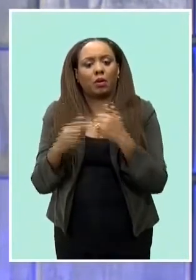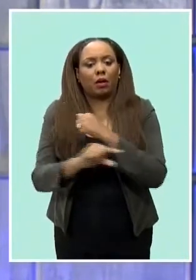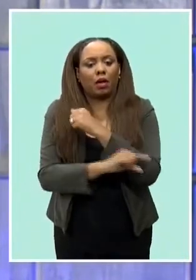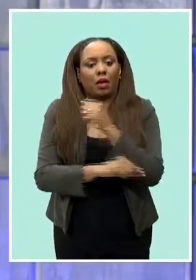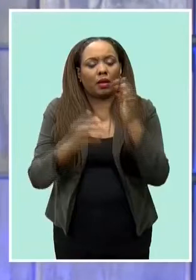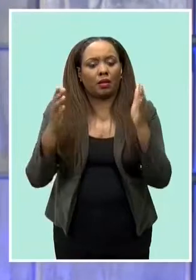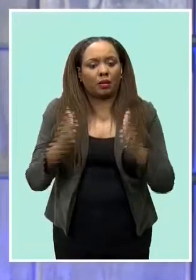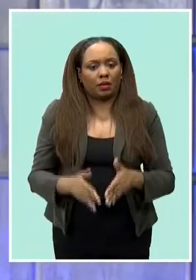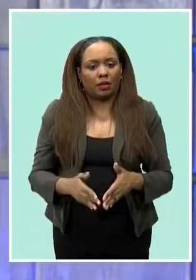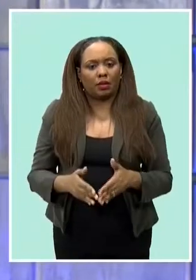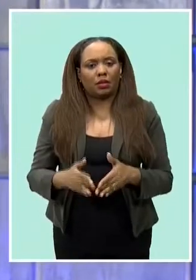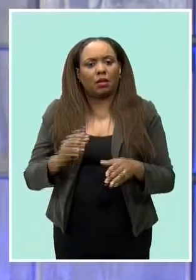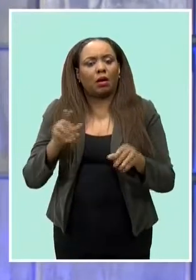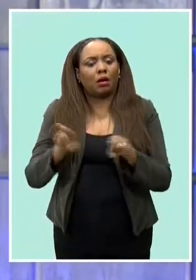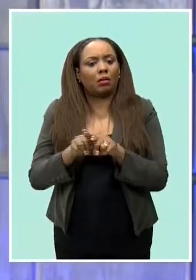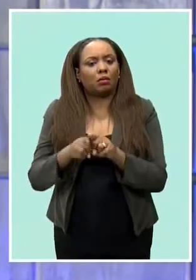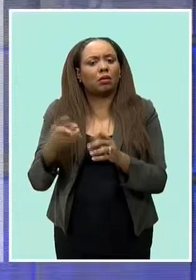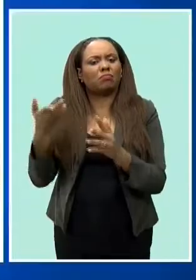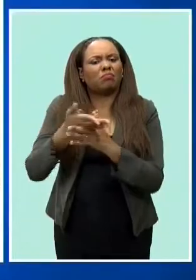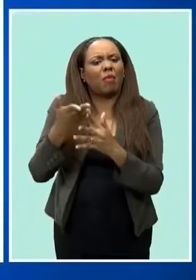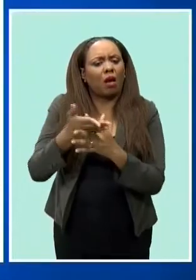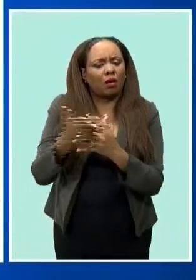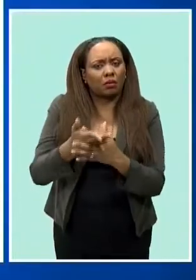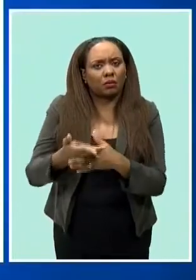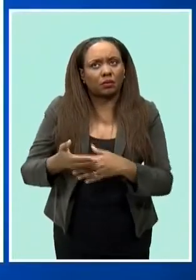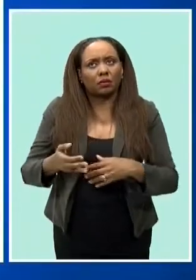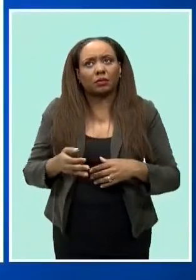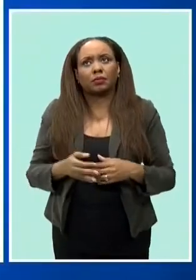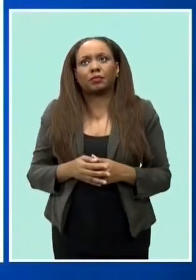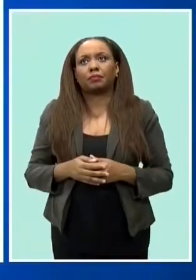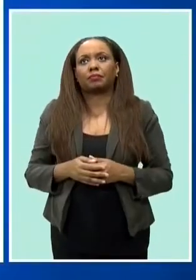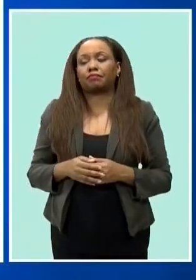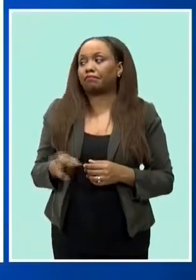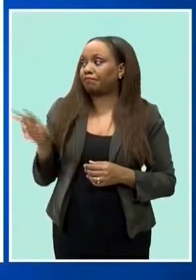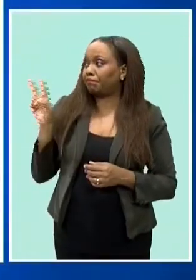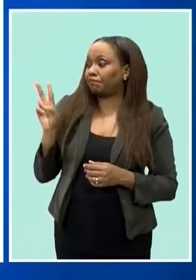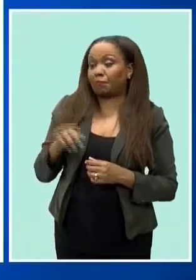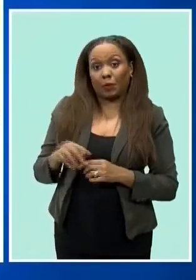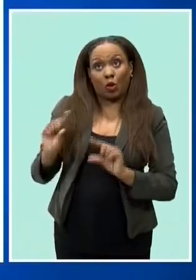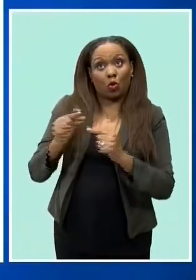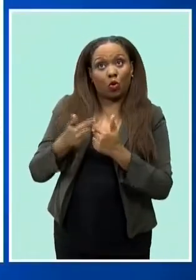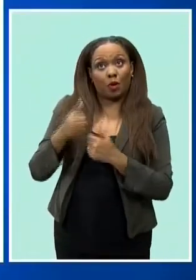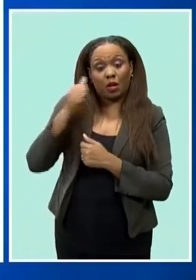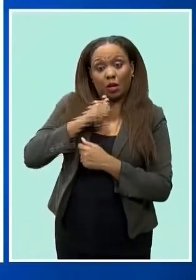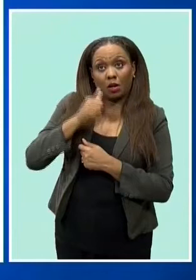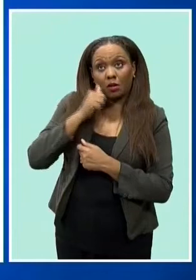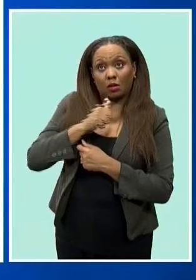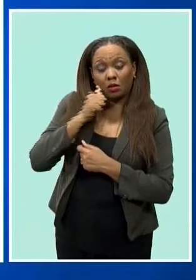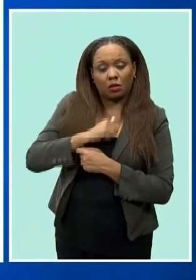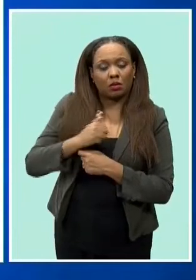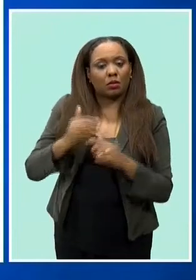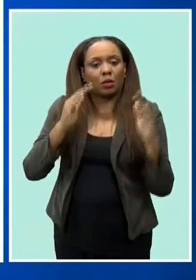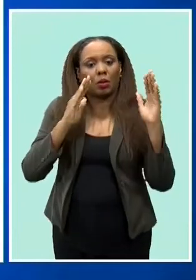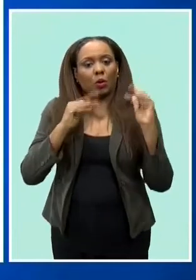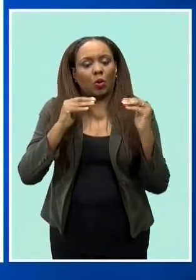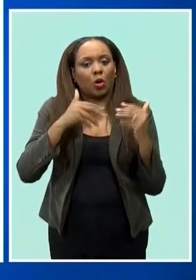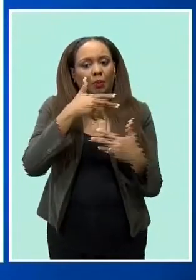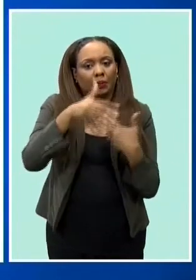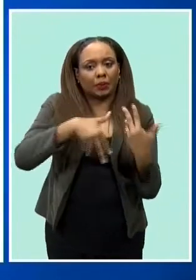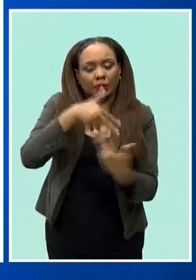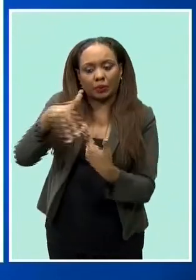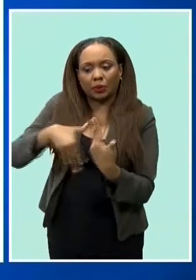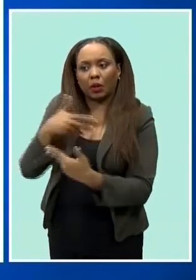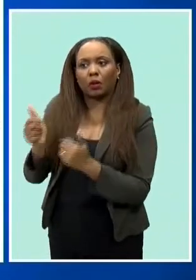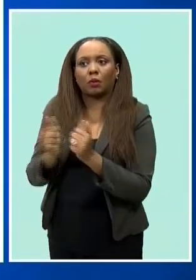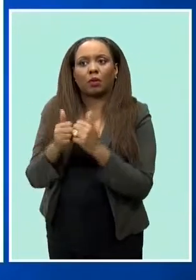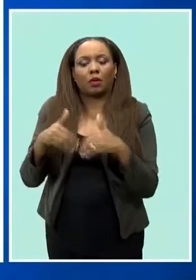in this newsroom report. The youth group Girls Innovating for Tomorrow hopes that through engagements with young people, it